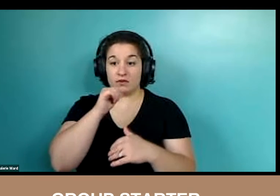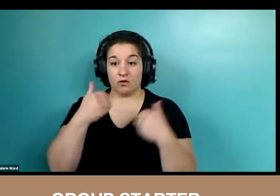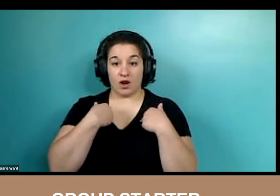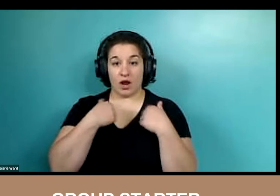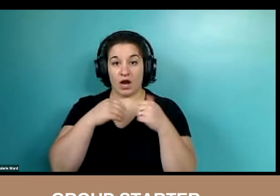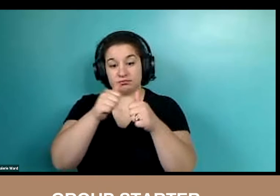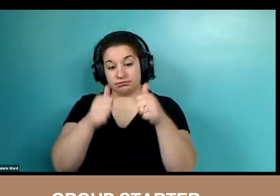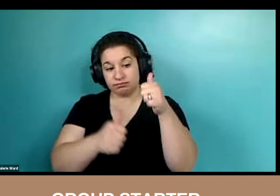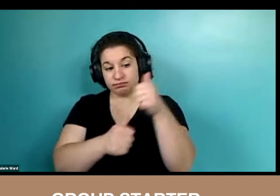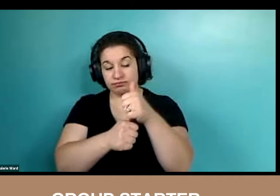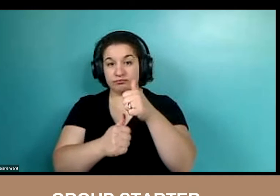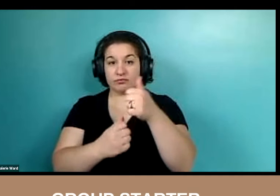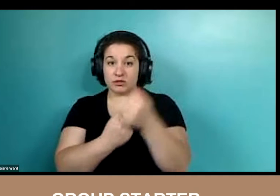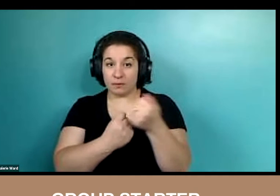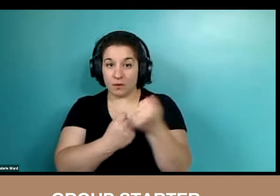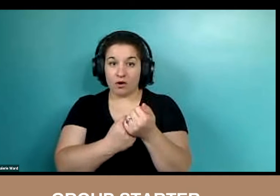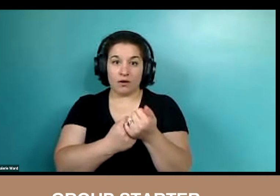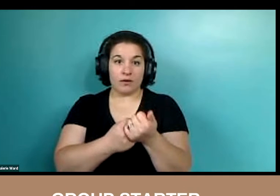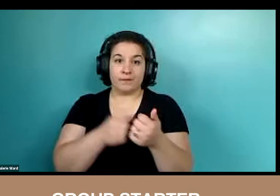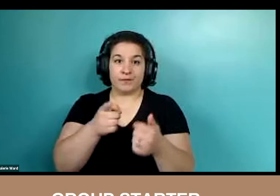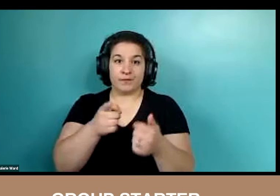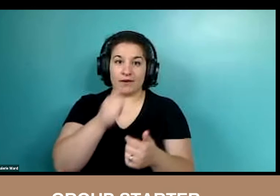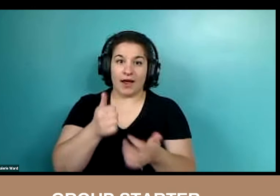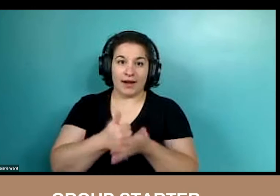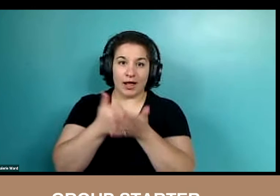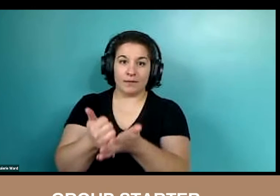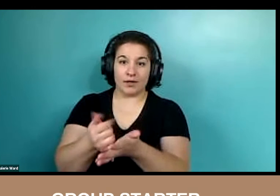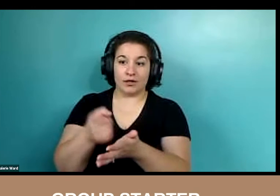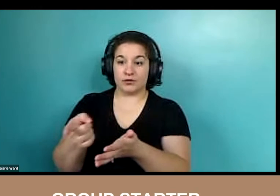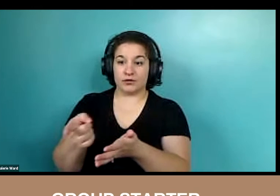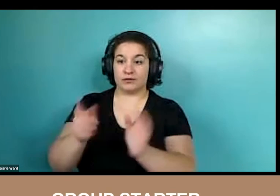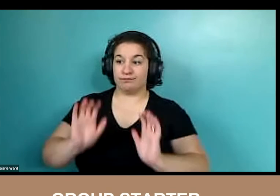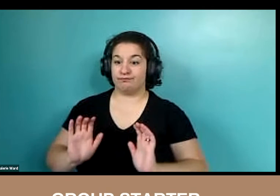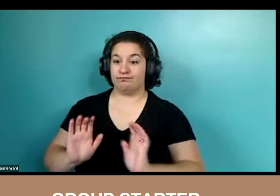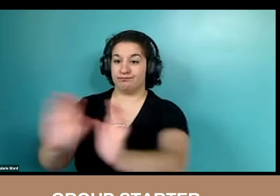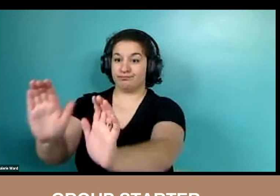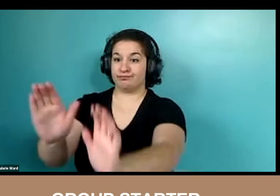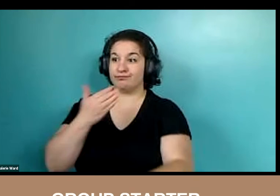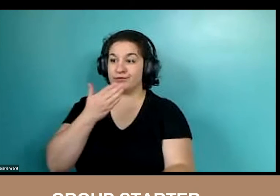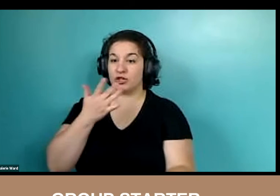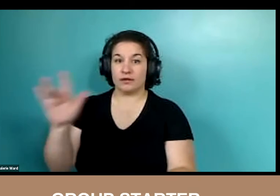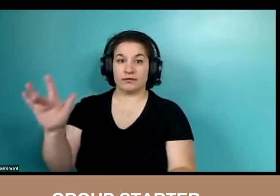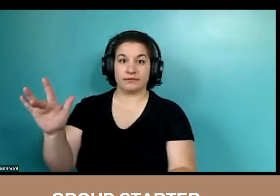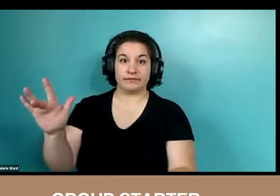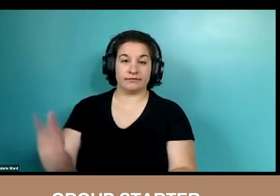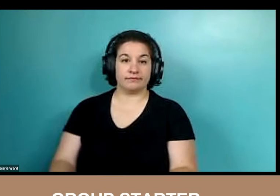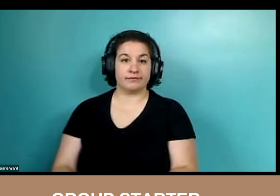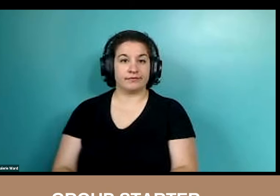not actually helping them. You're just pushing them out of a boat and telling them you expect them to swim.